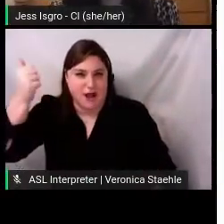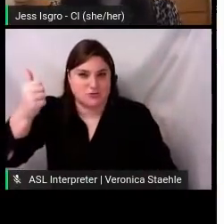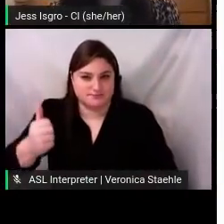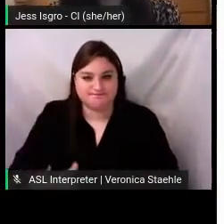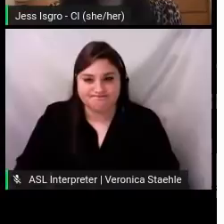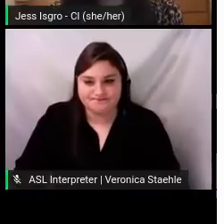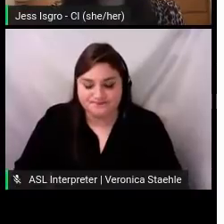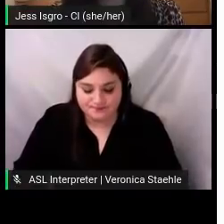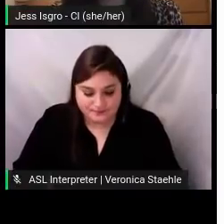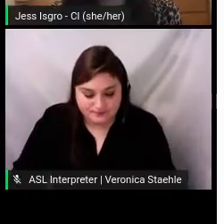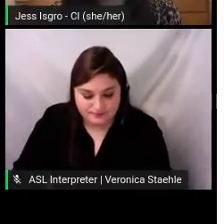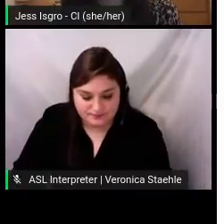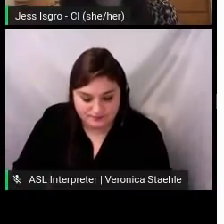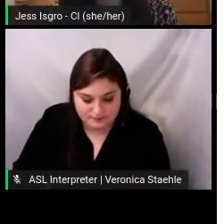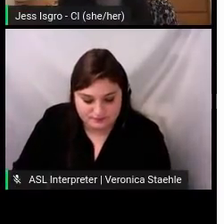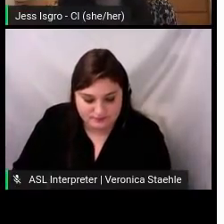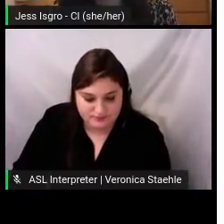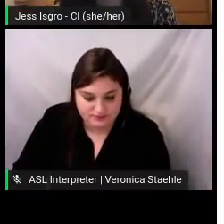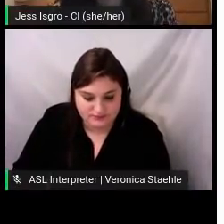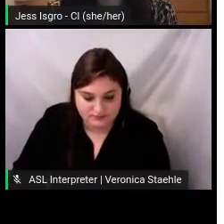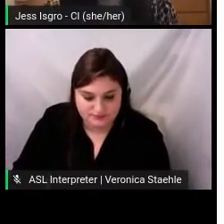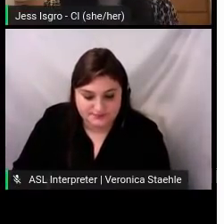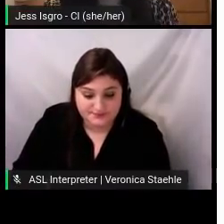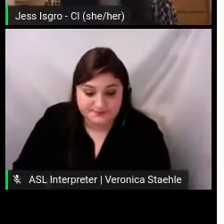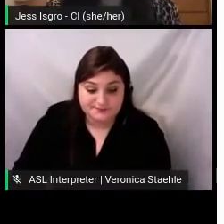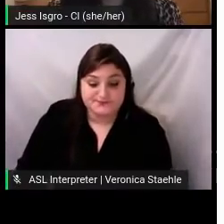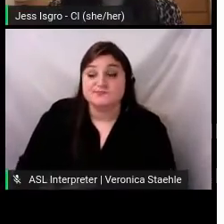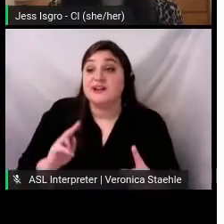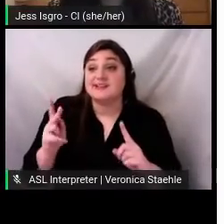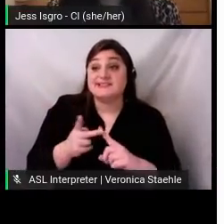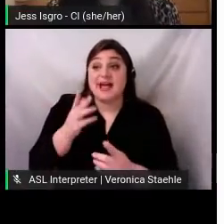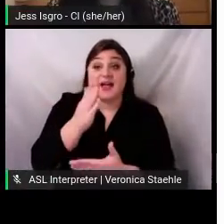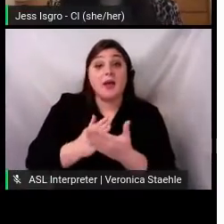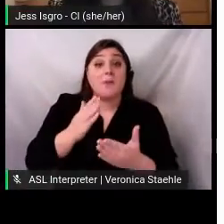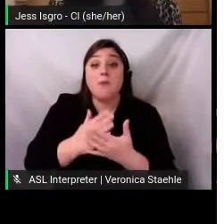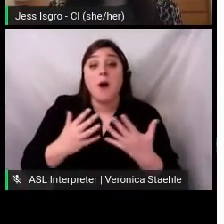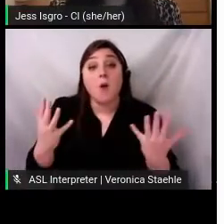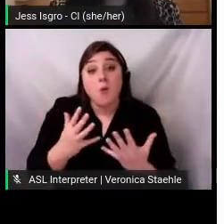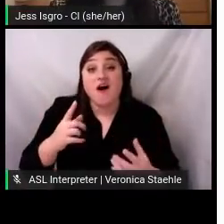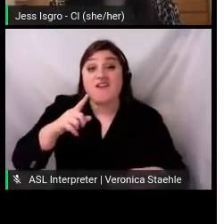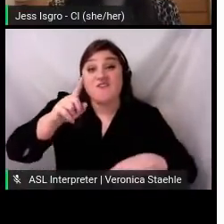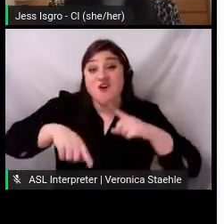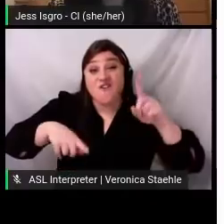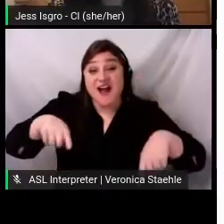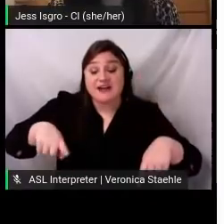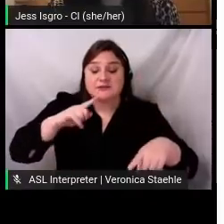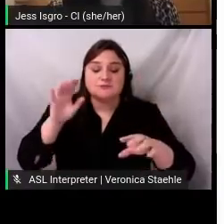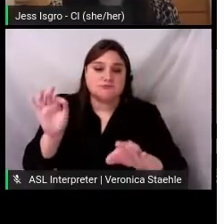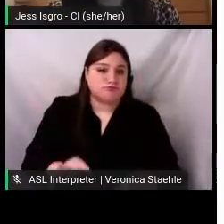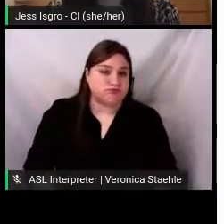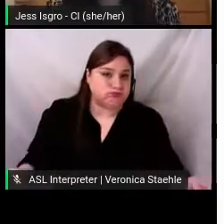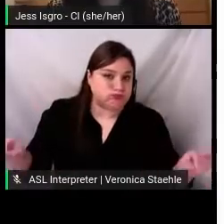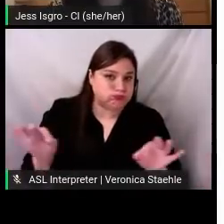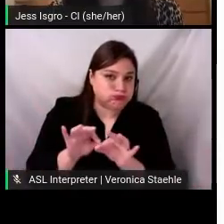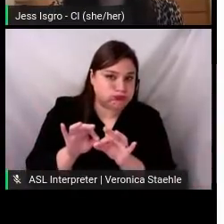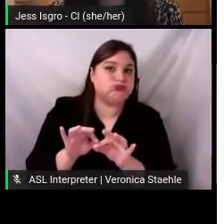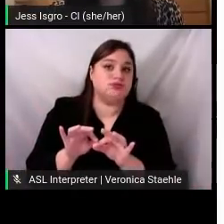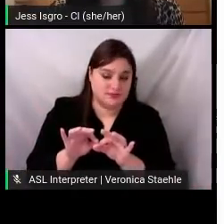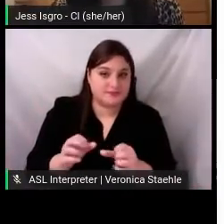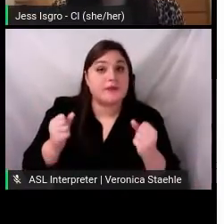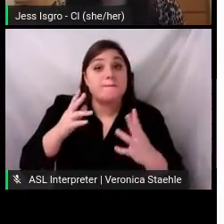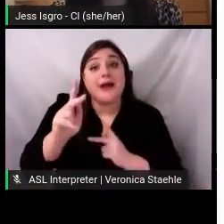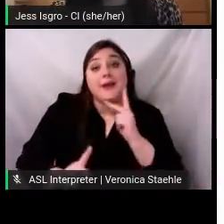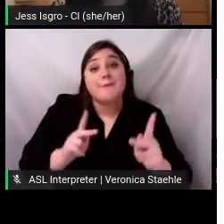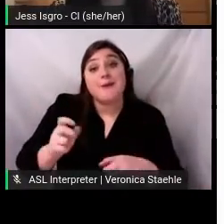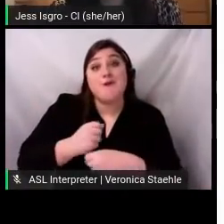The second overall trend is that variety is key. Over the last few months, a lot of organizations have developed really fantastic